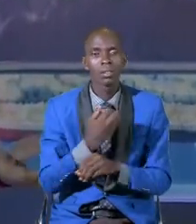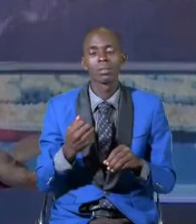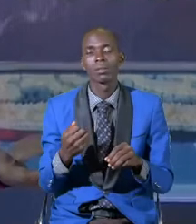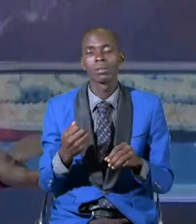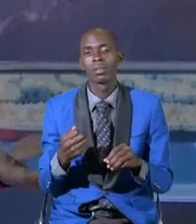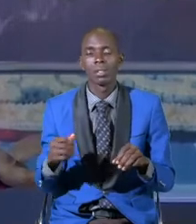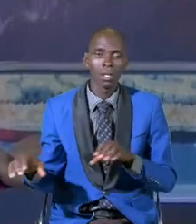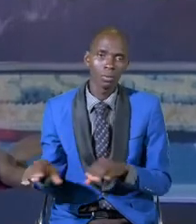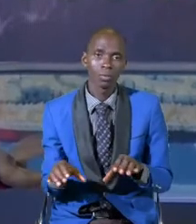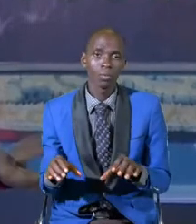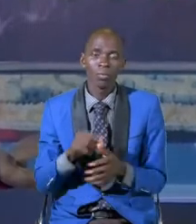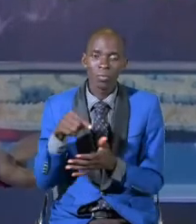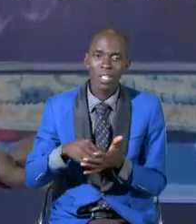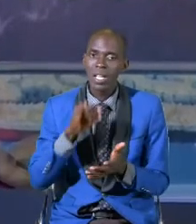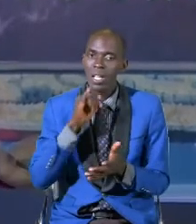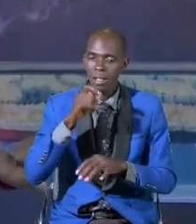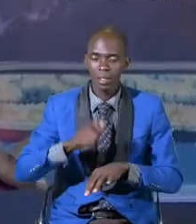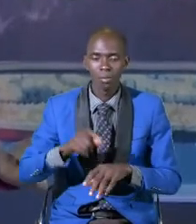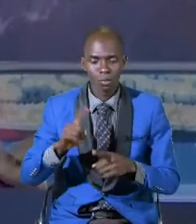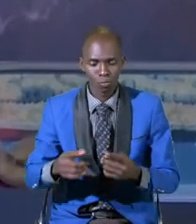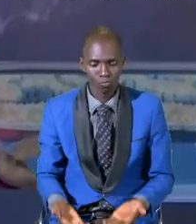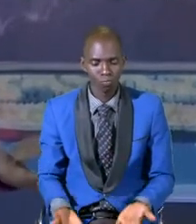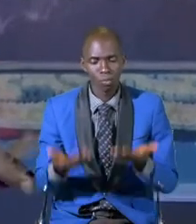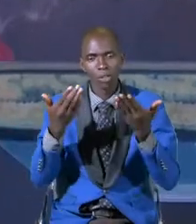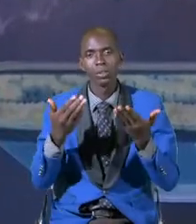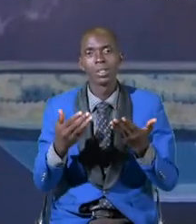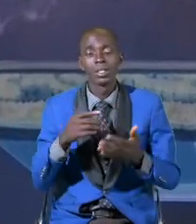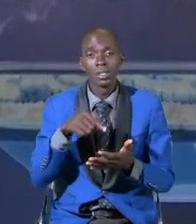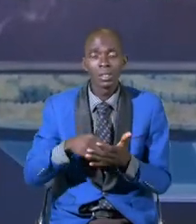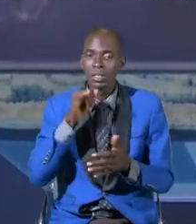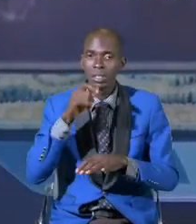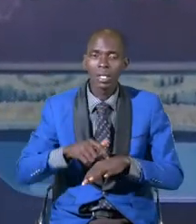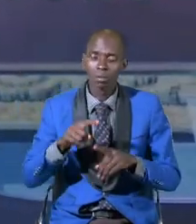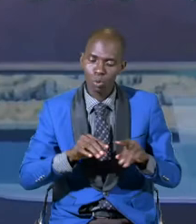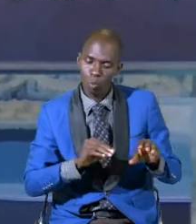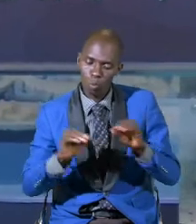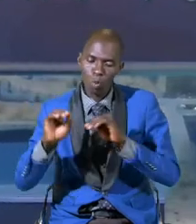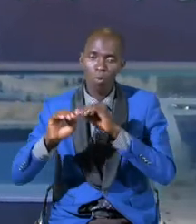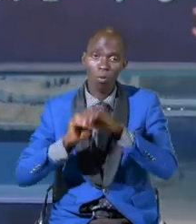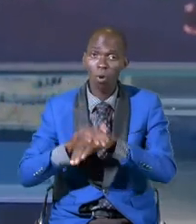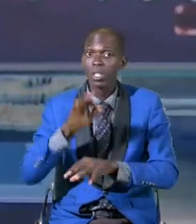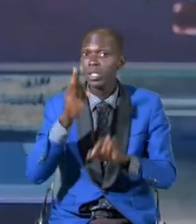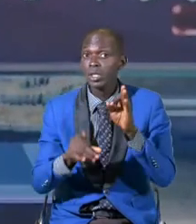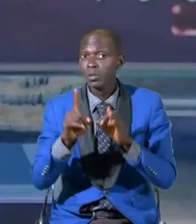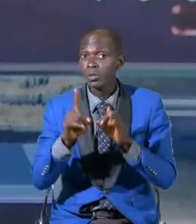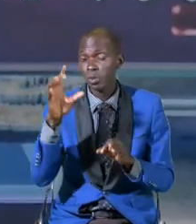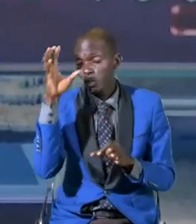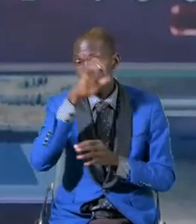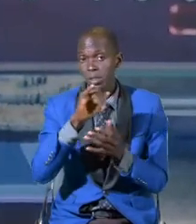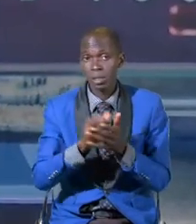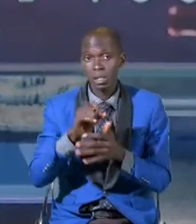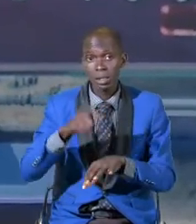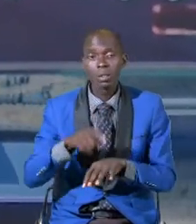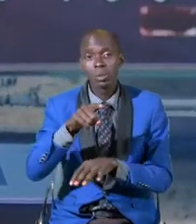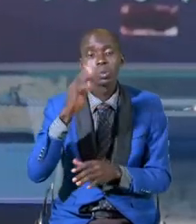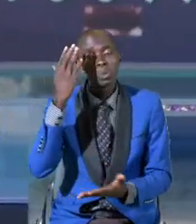the time to rise up. This is the time to move on. If you miss that time, you might wait